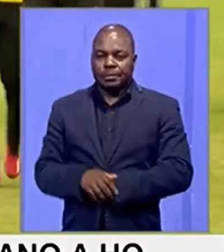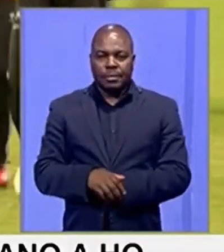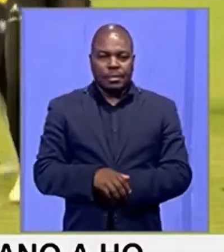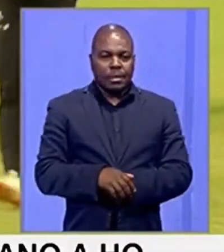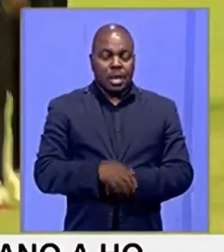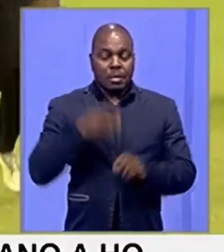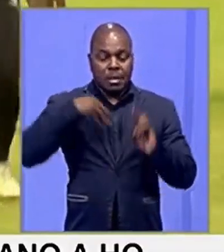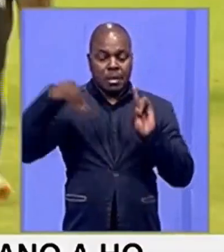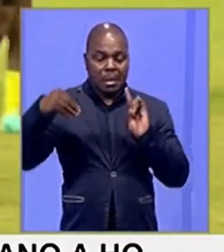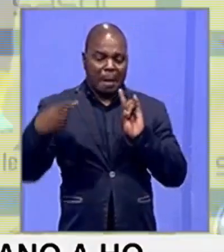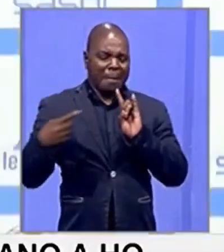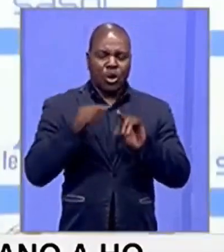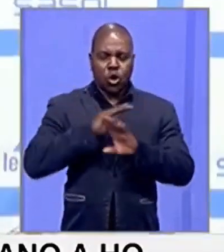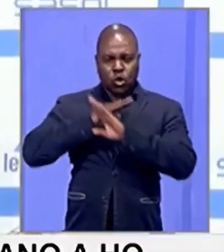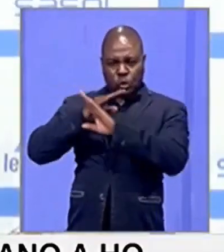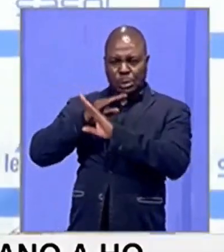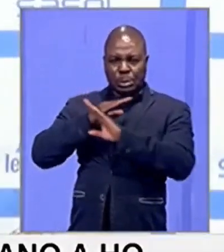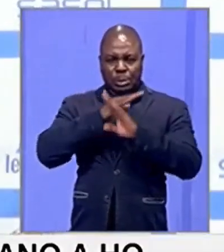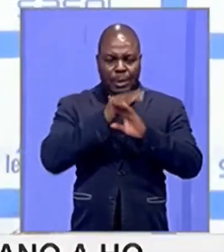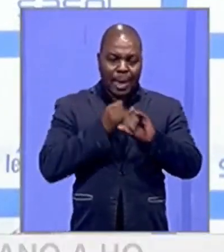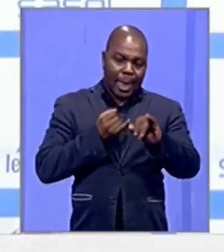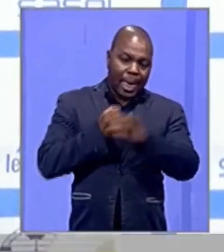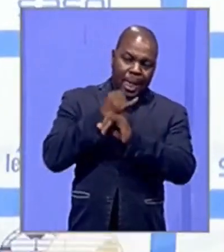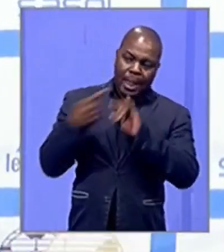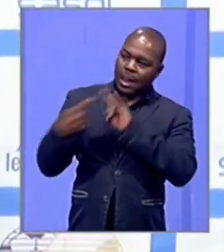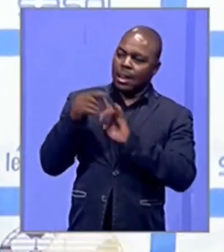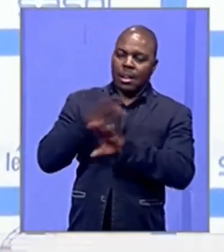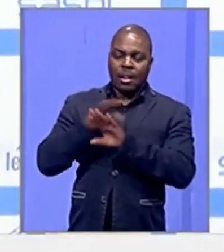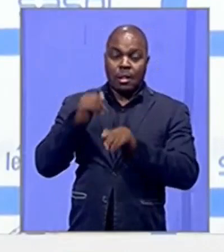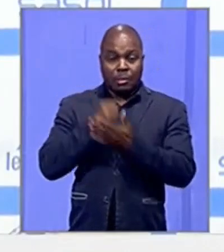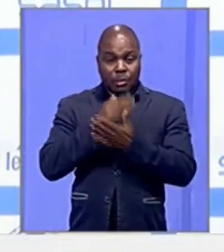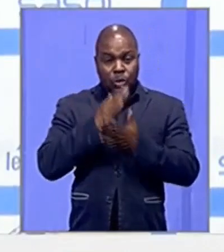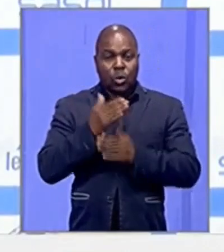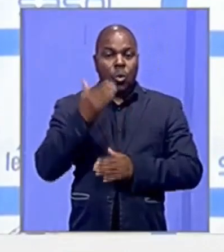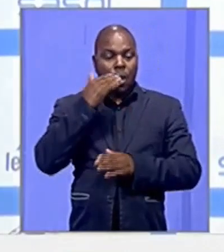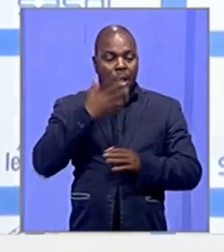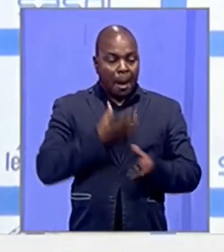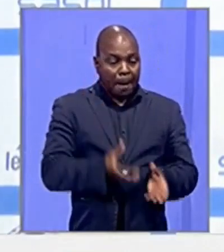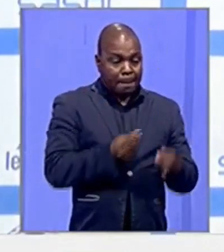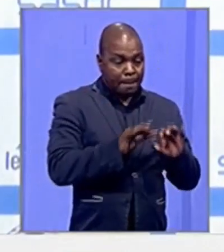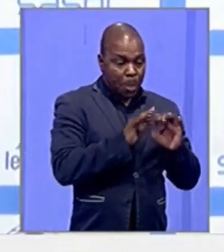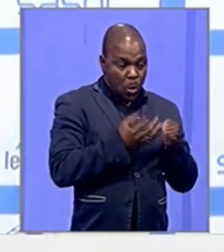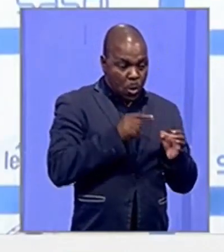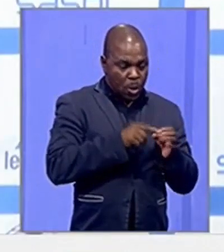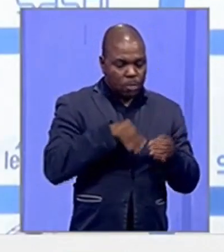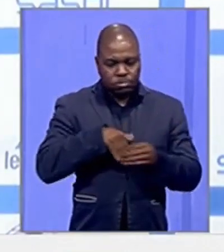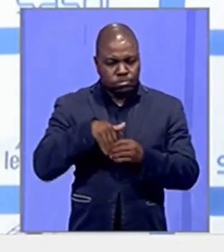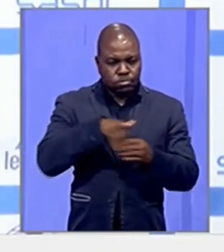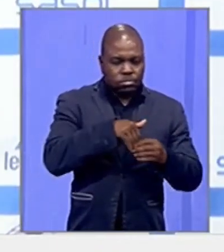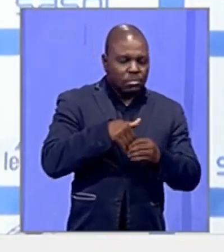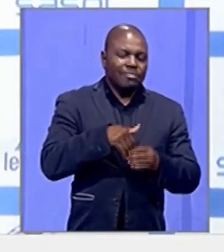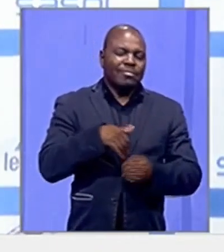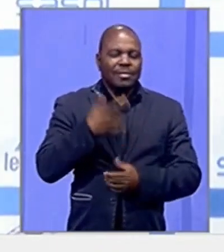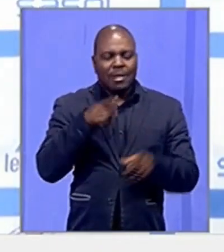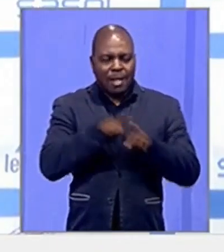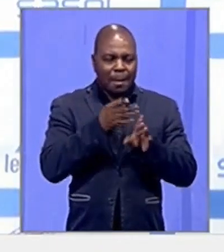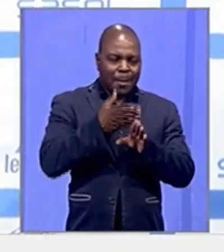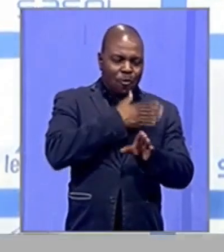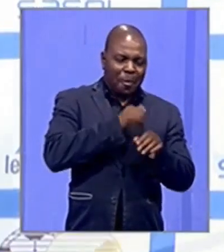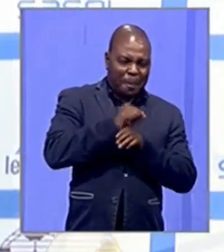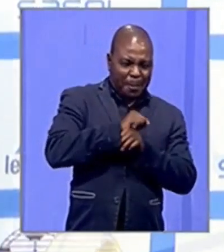pieces, not conceding early, making sure that when we win the ball, what we're going to do, because that's some of the things that we've been working